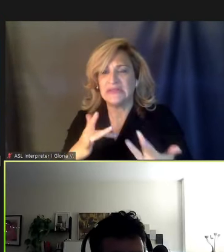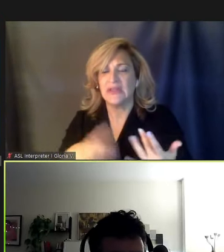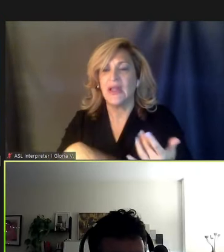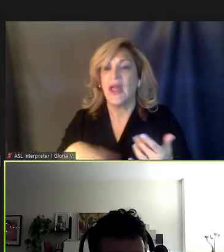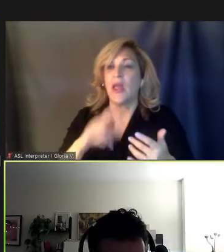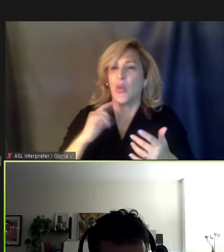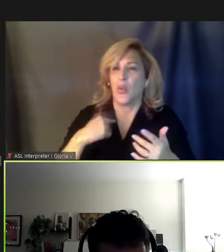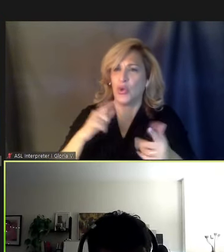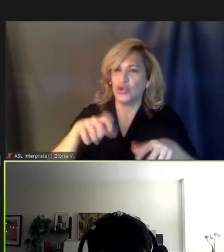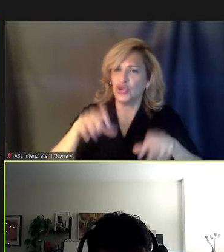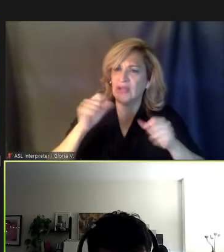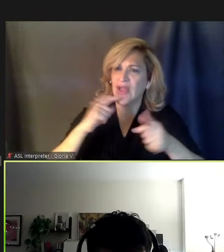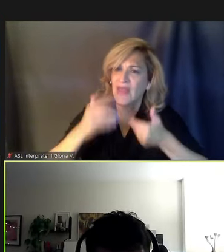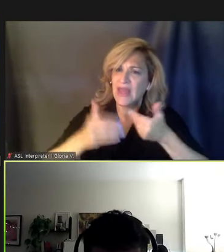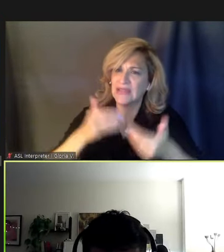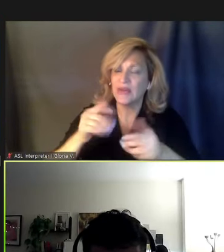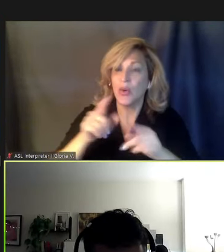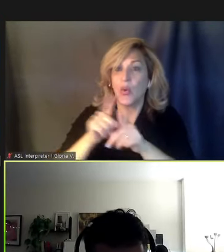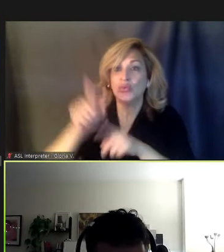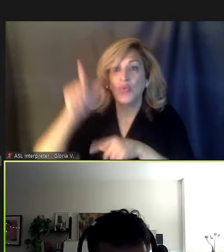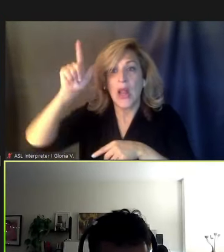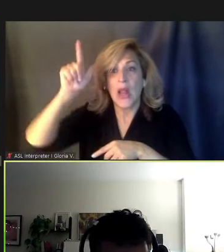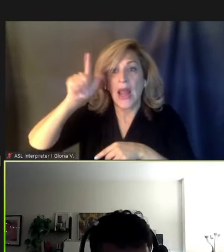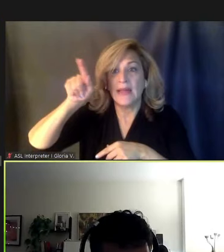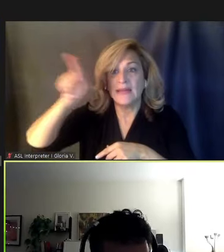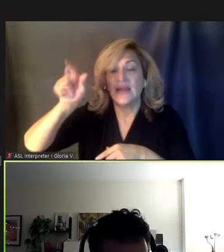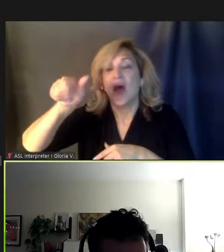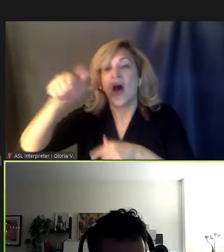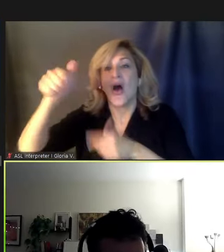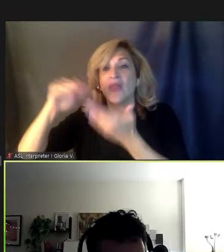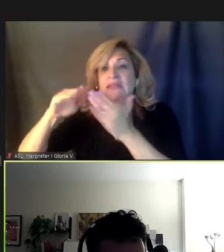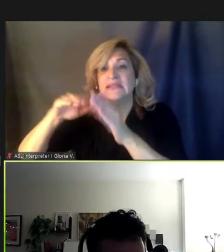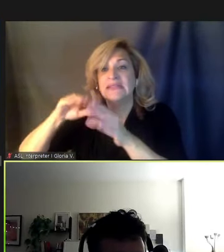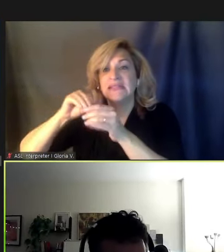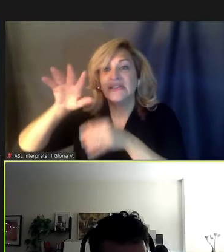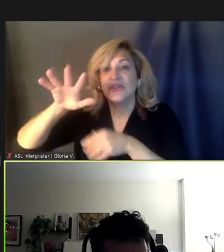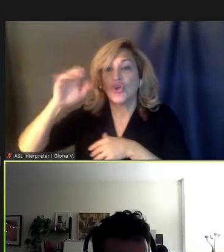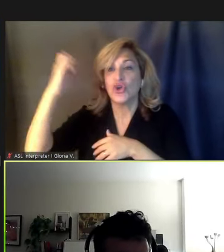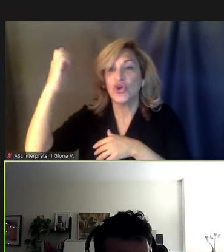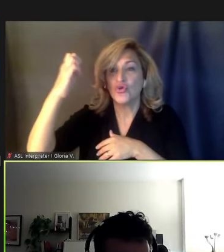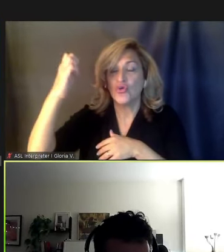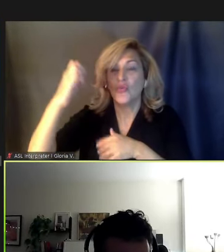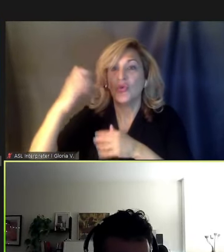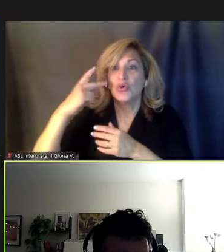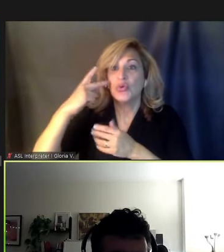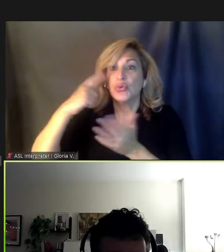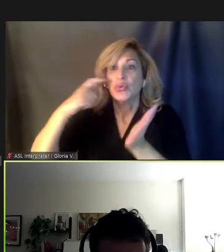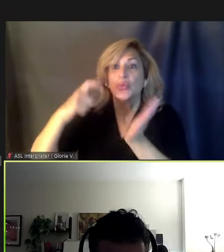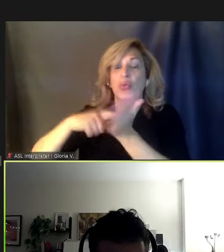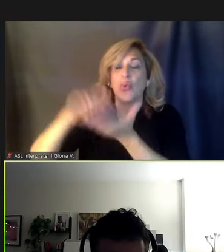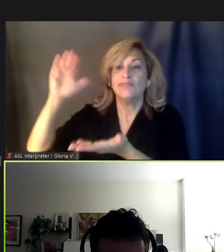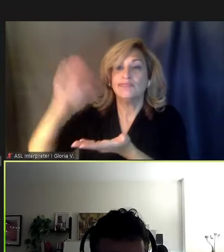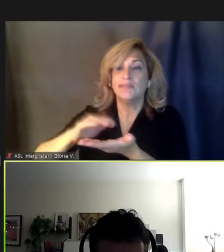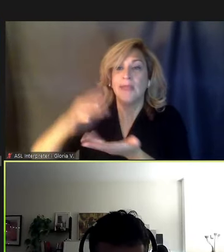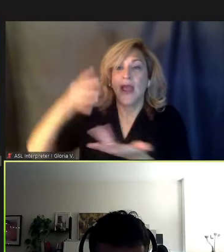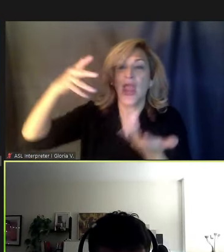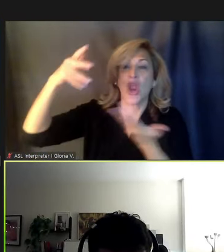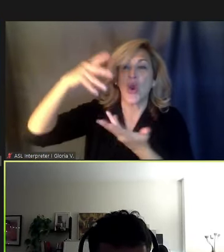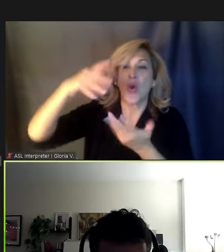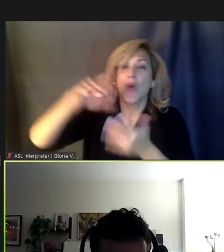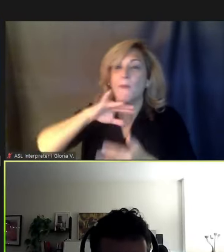London and other cities in Europe have shown decreases in air pollution and improved